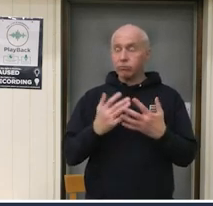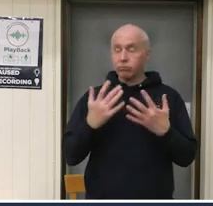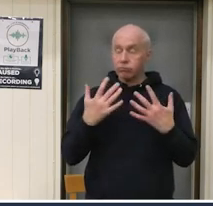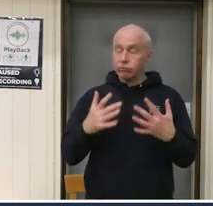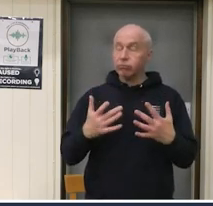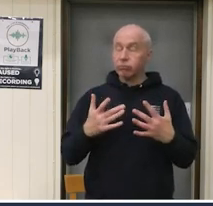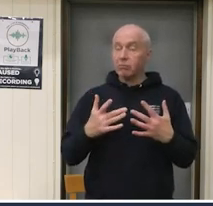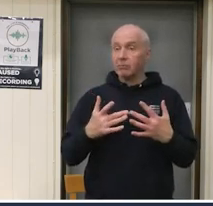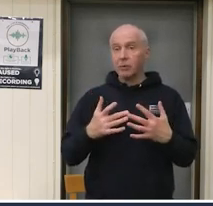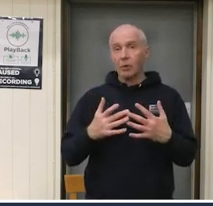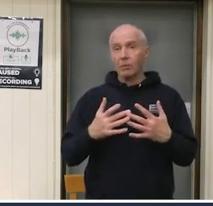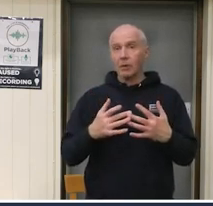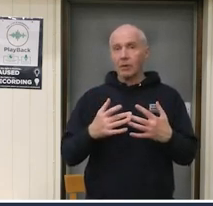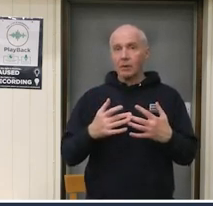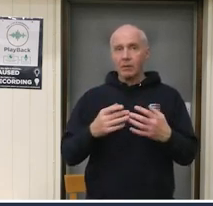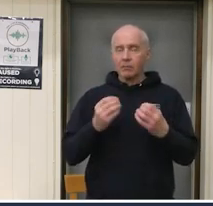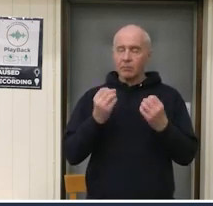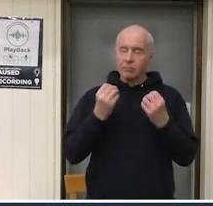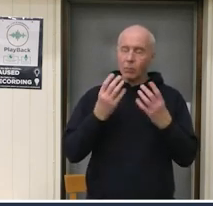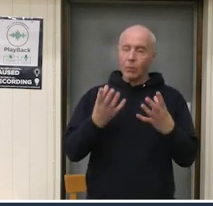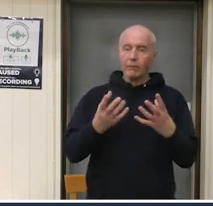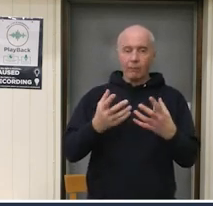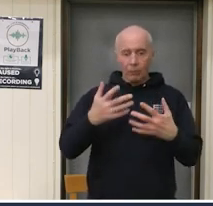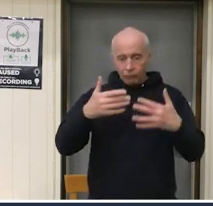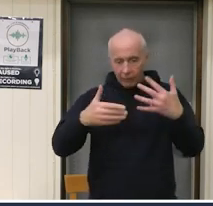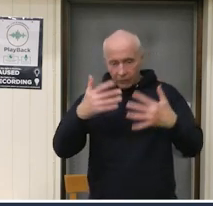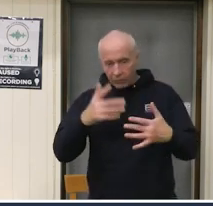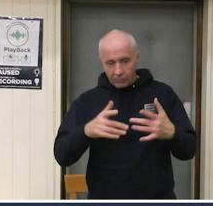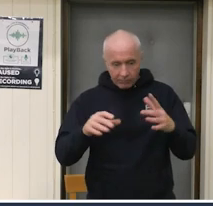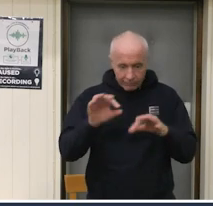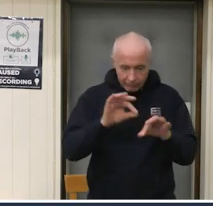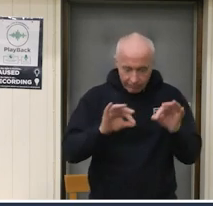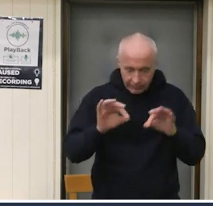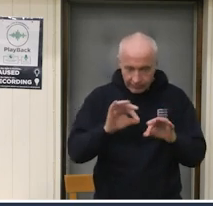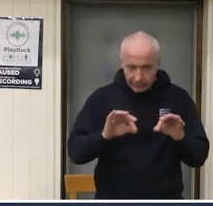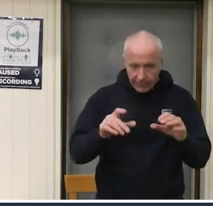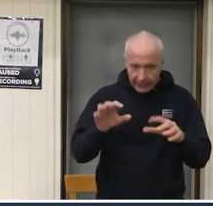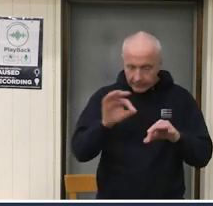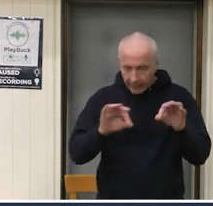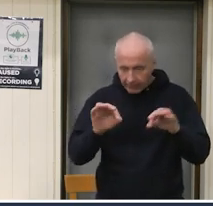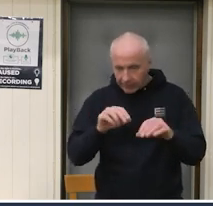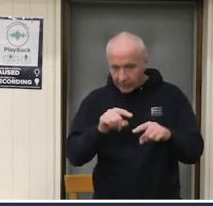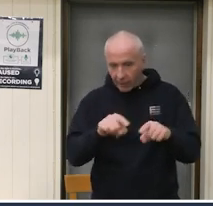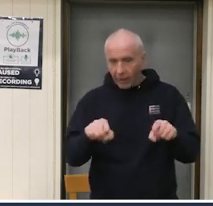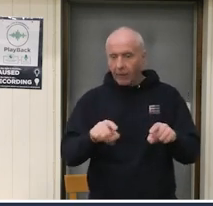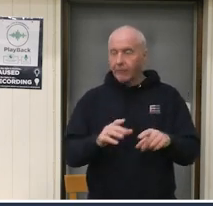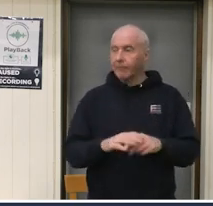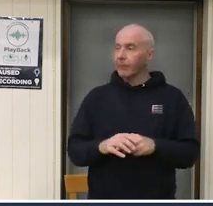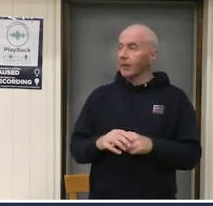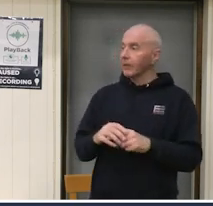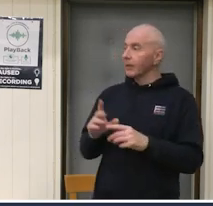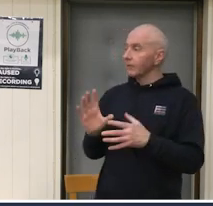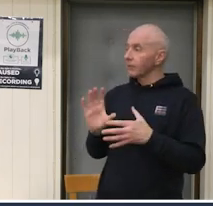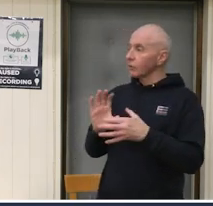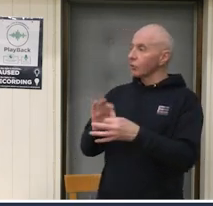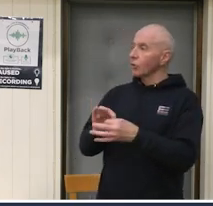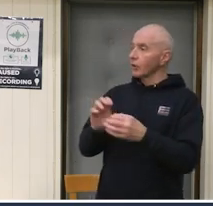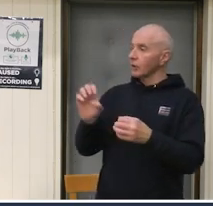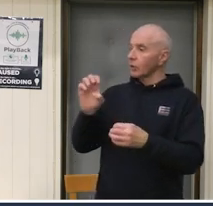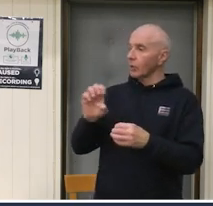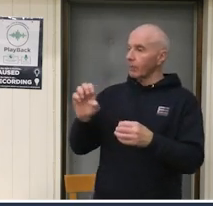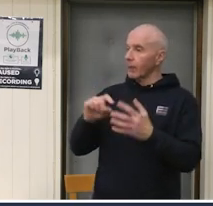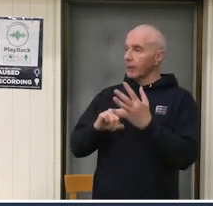Some incredible results have come out. I'm going to go back to our friend, the Joint European Torus, in a